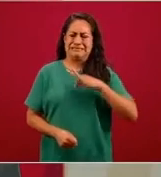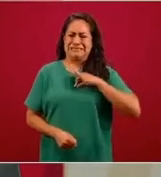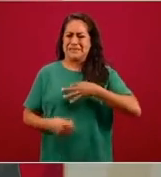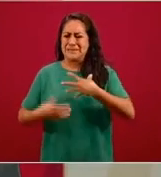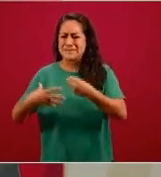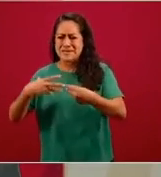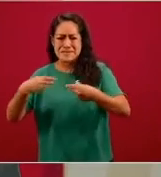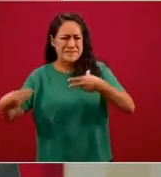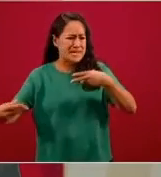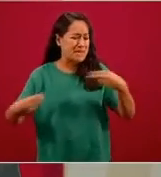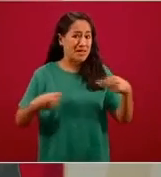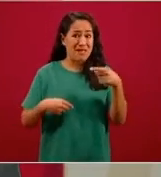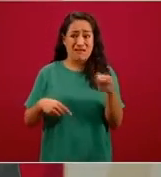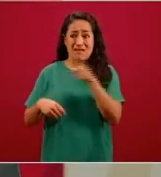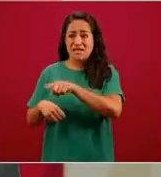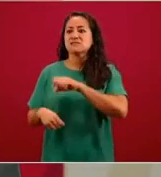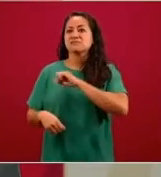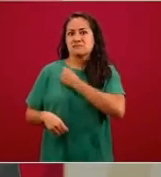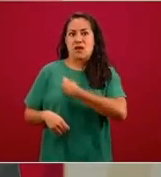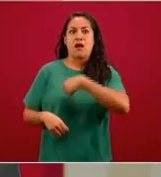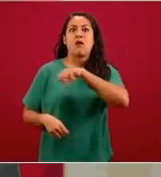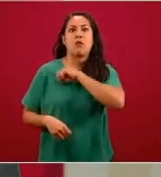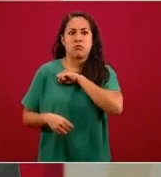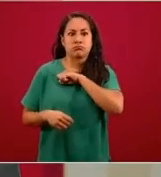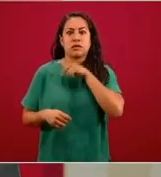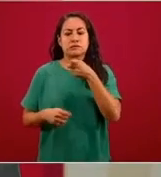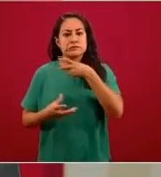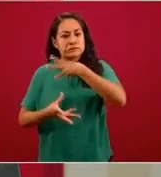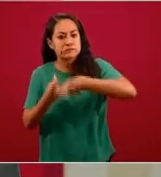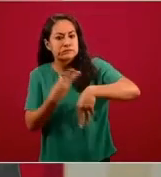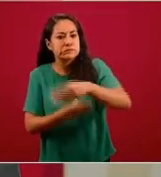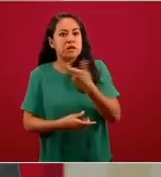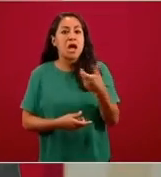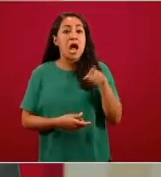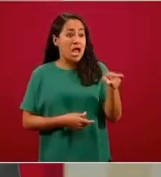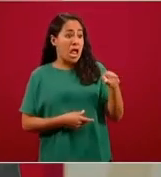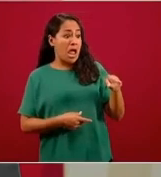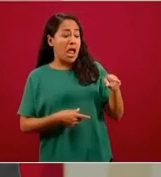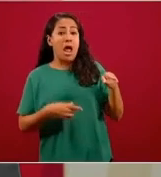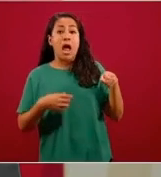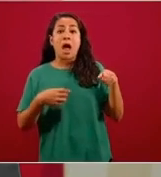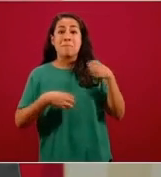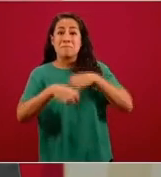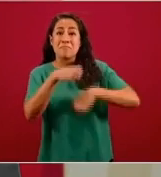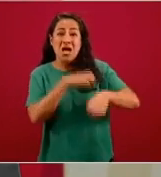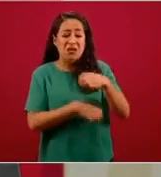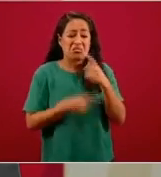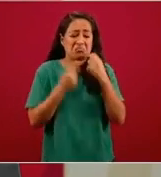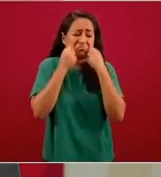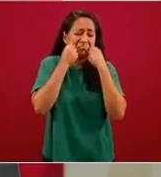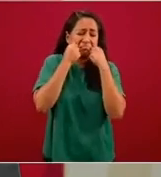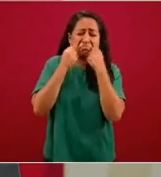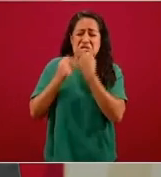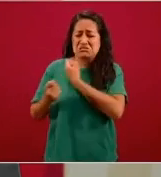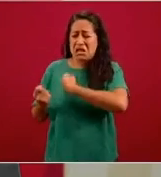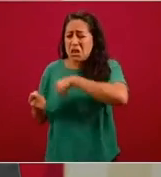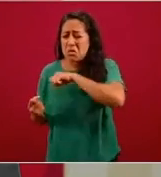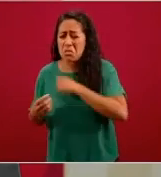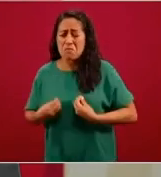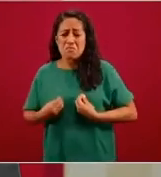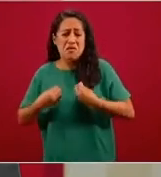health, and, well, the economy. Well, we're going to find out who these companies